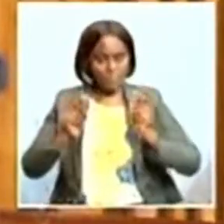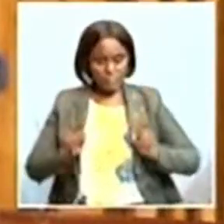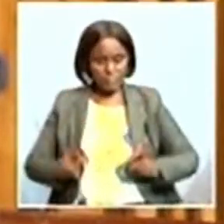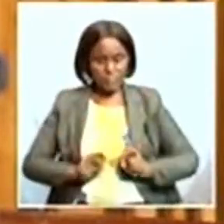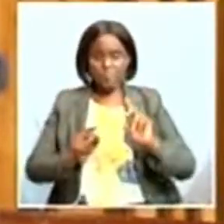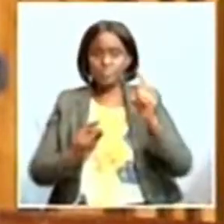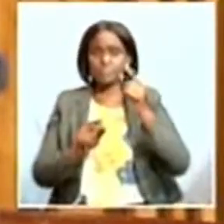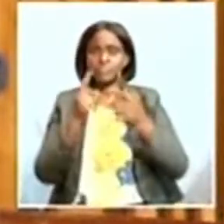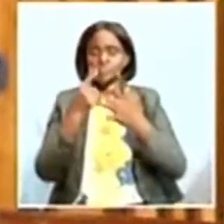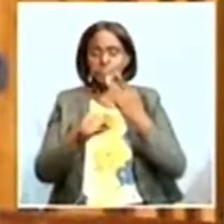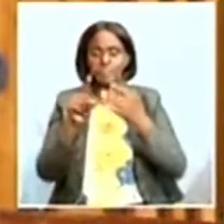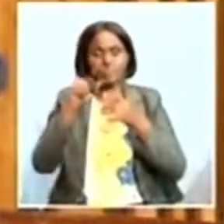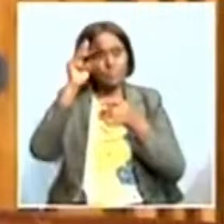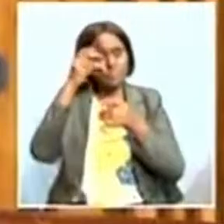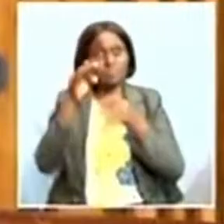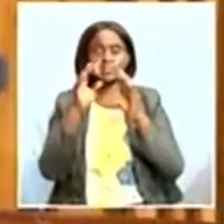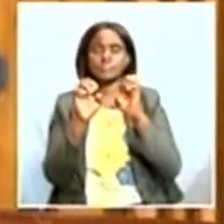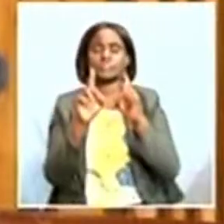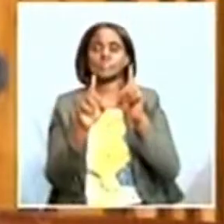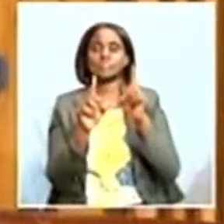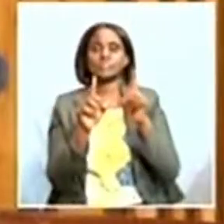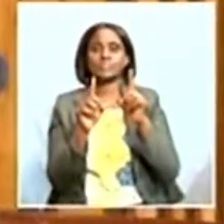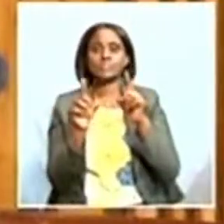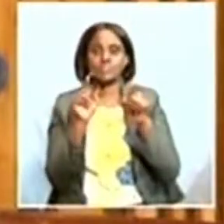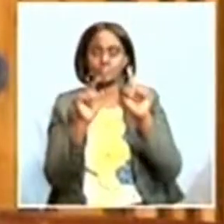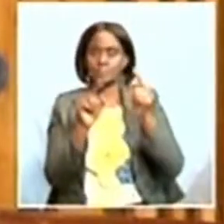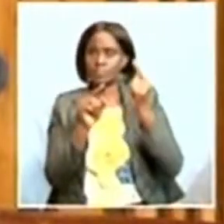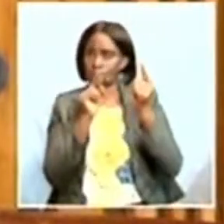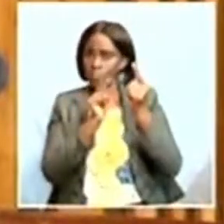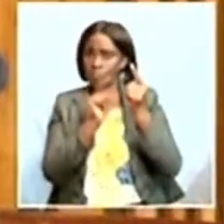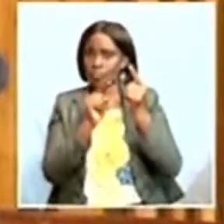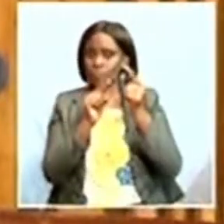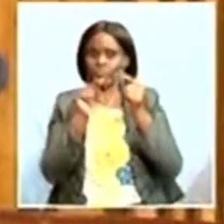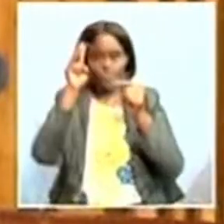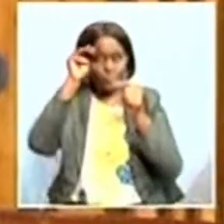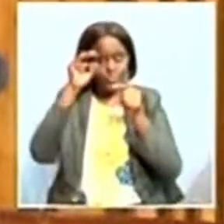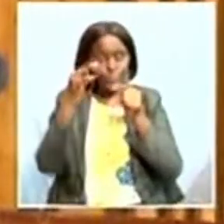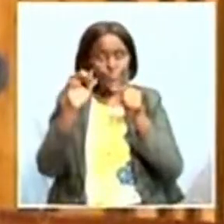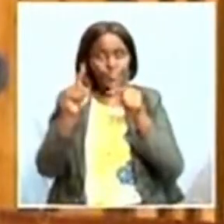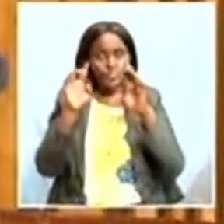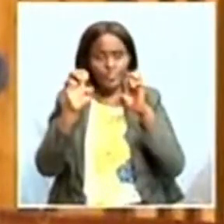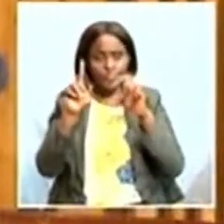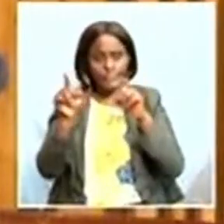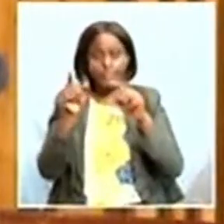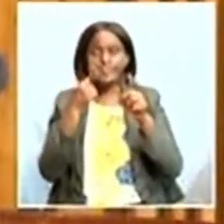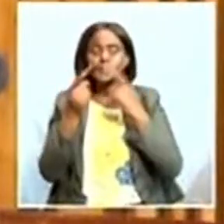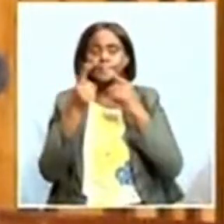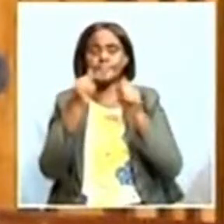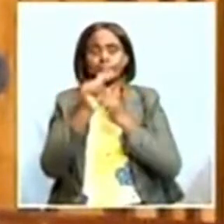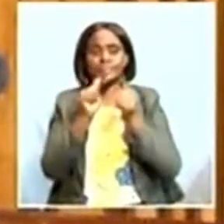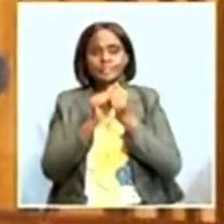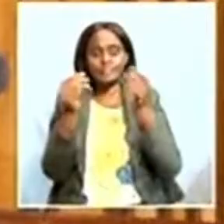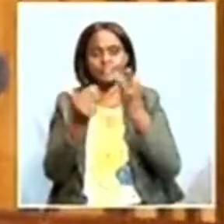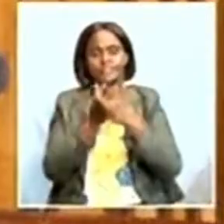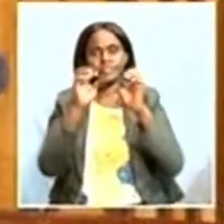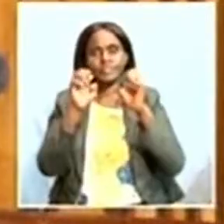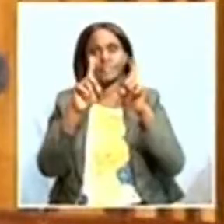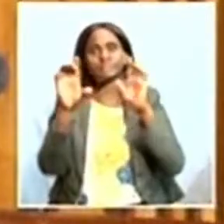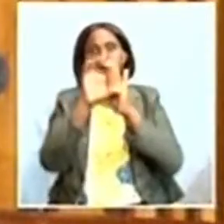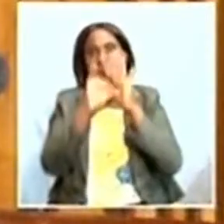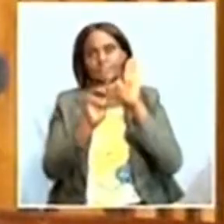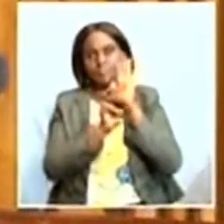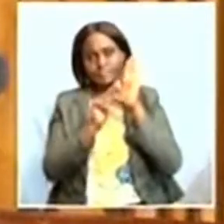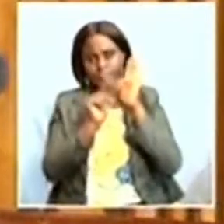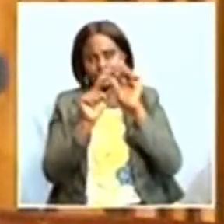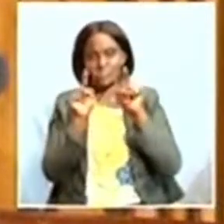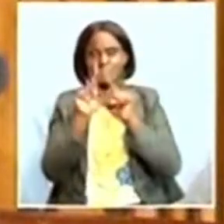the first one will be delivered by the Minister of Education. So the first one by the Minister of Education is on the new education curriculum,